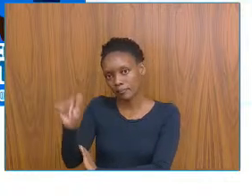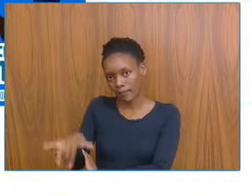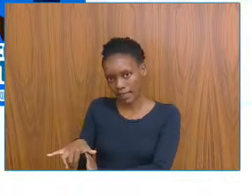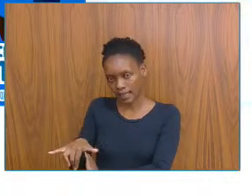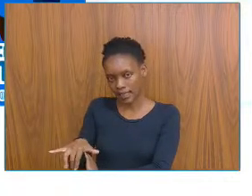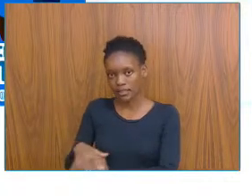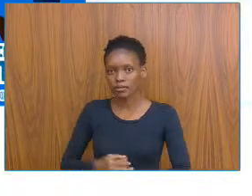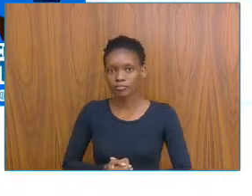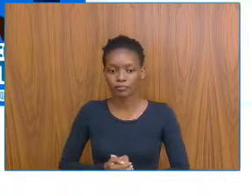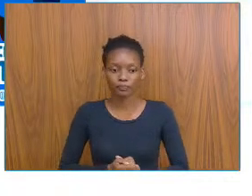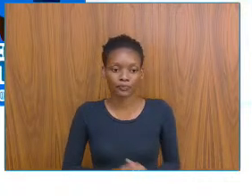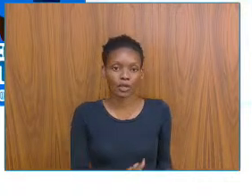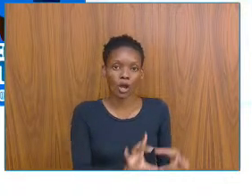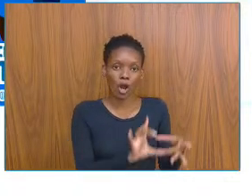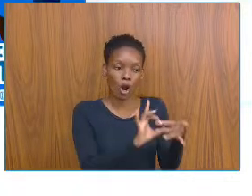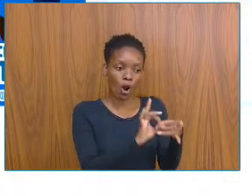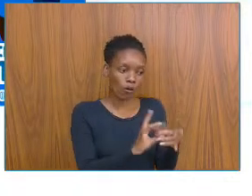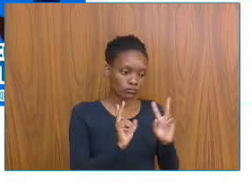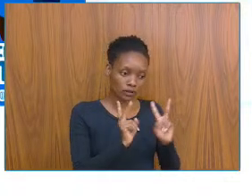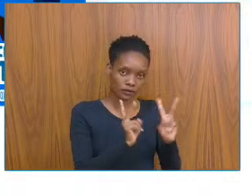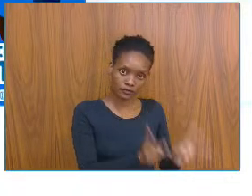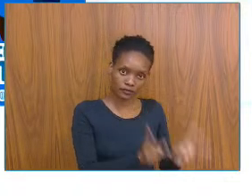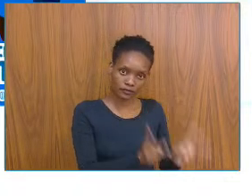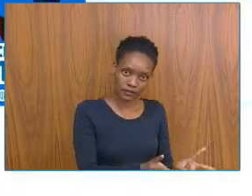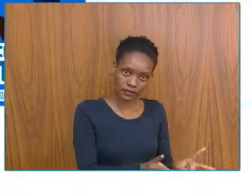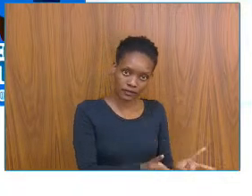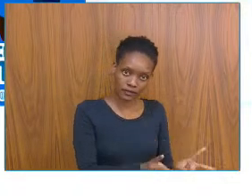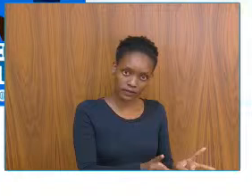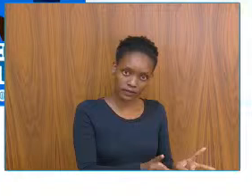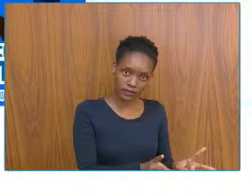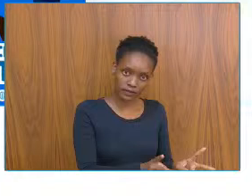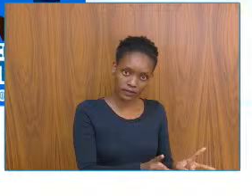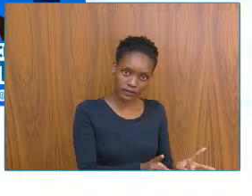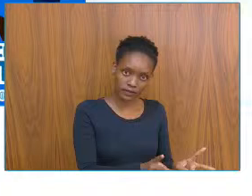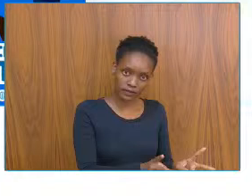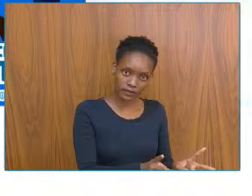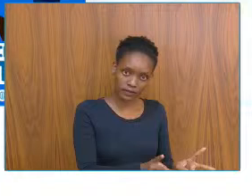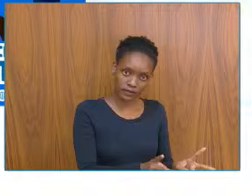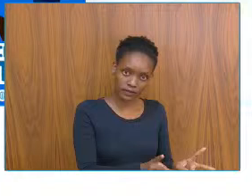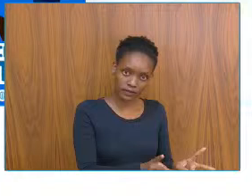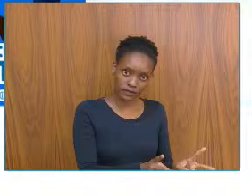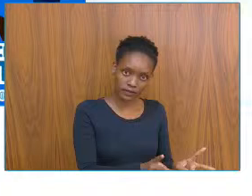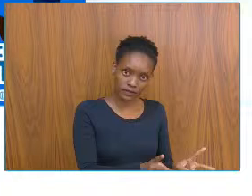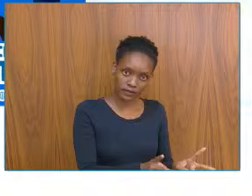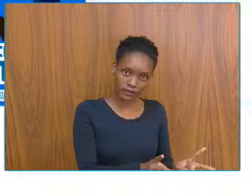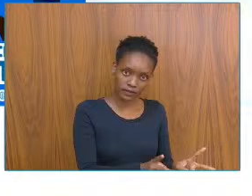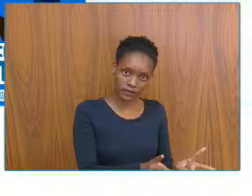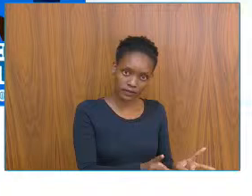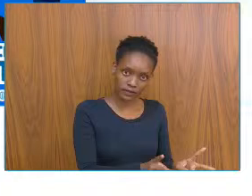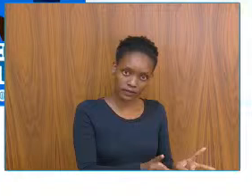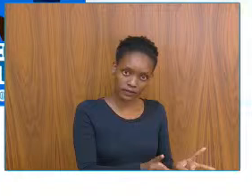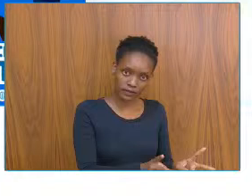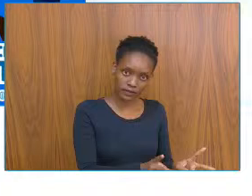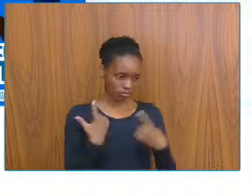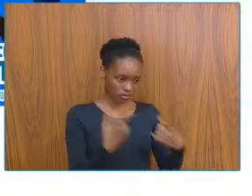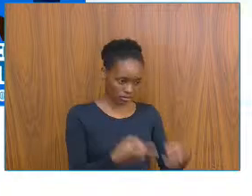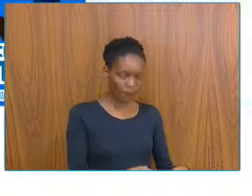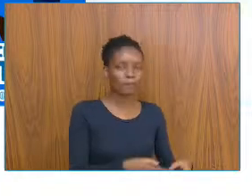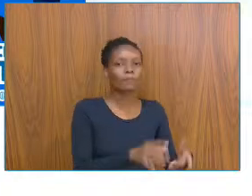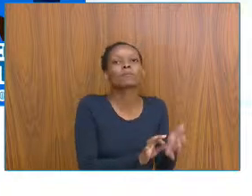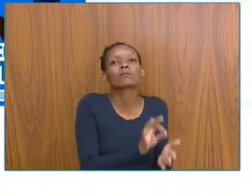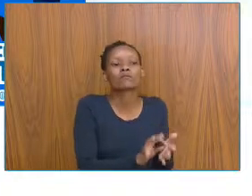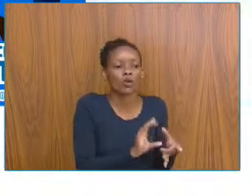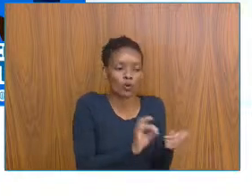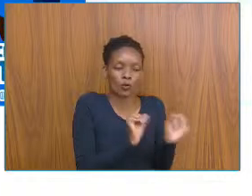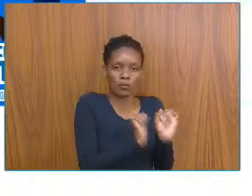Home visits are intended for those voters who are unable to travel to voting stations, while special votes at voting